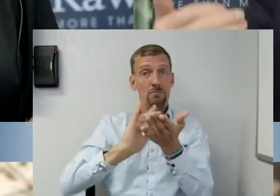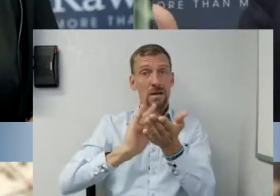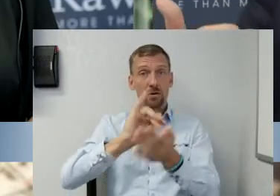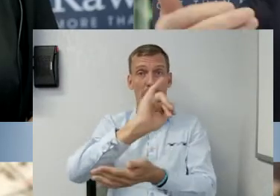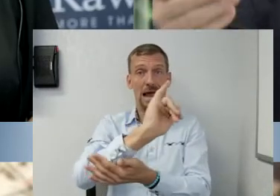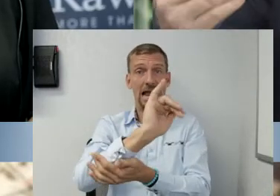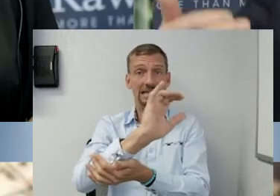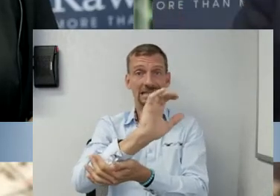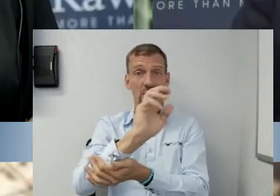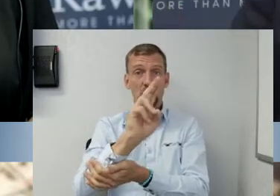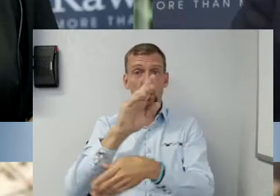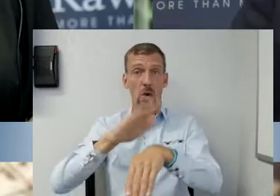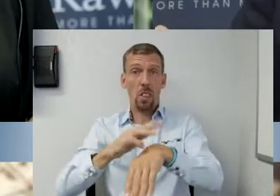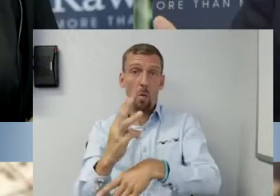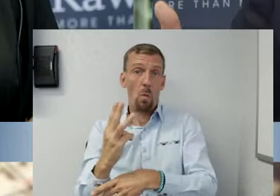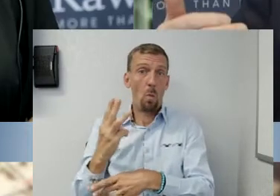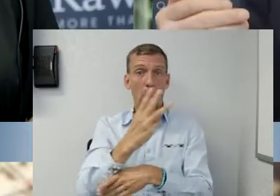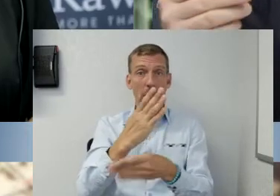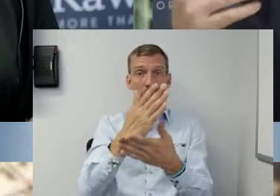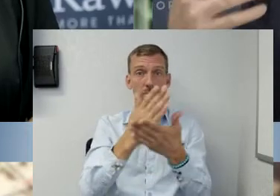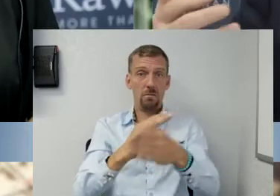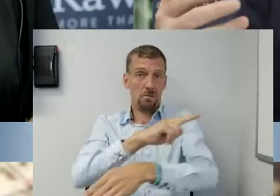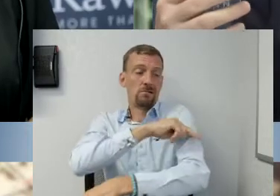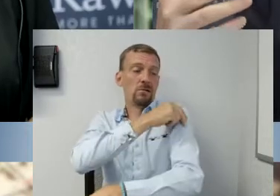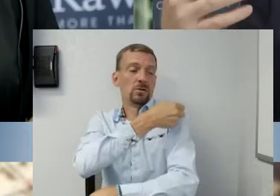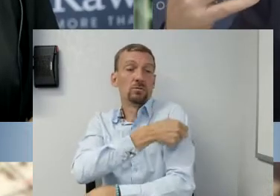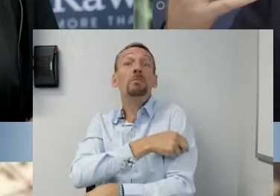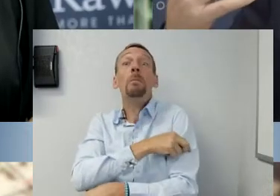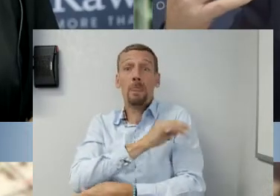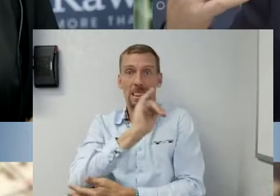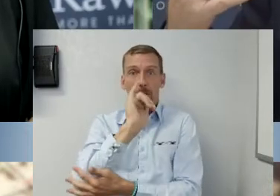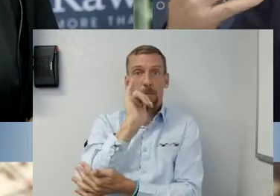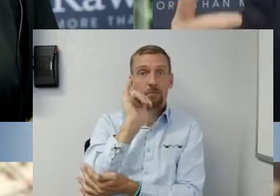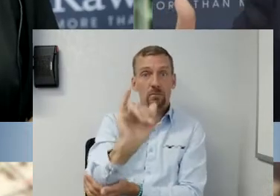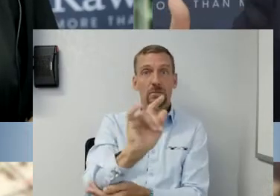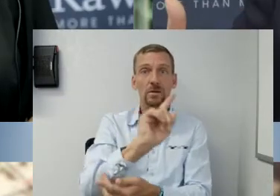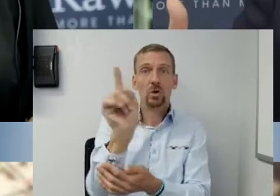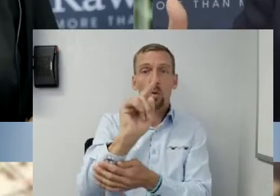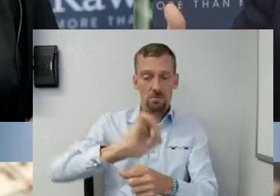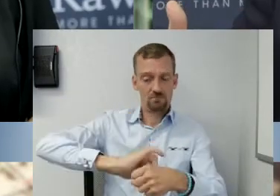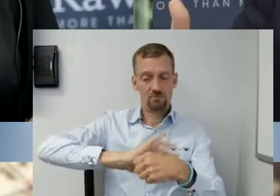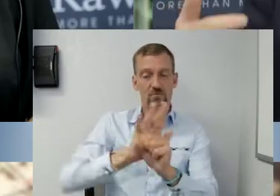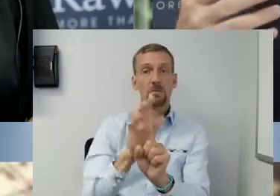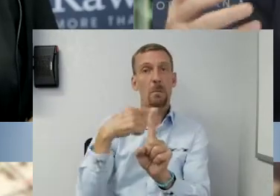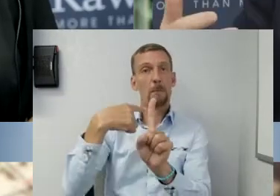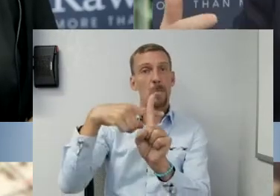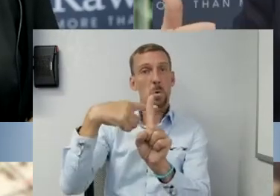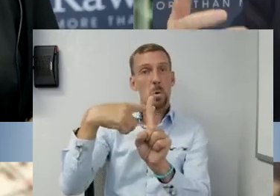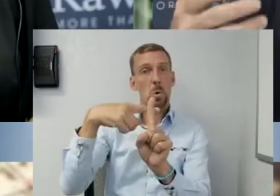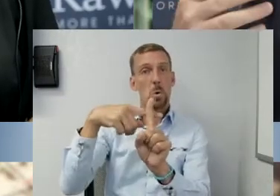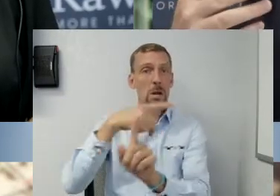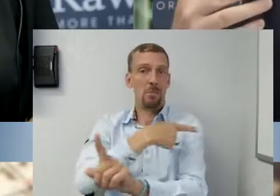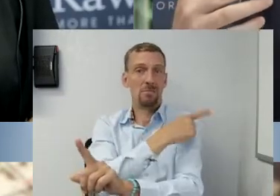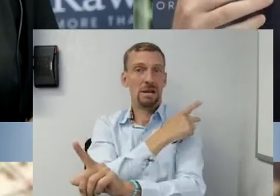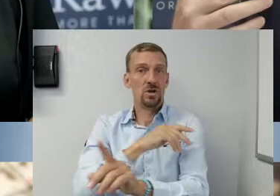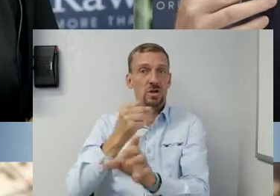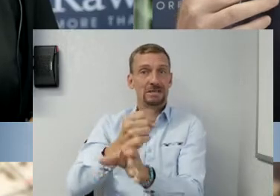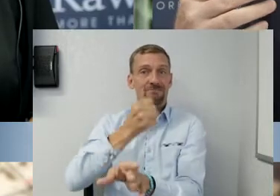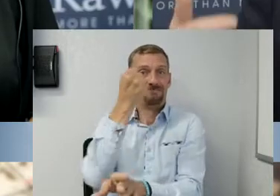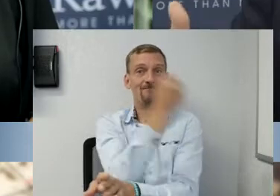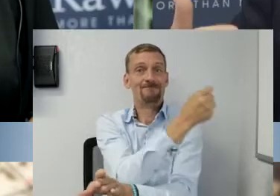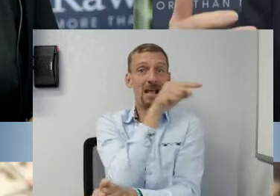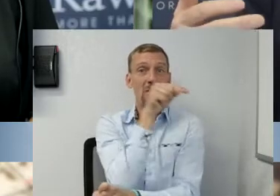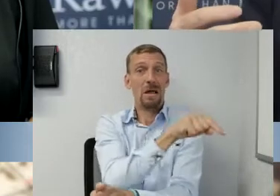the west side of the hospital. That's where those COVID positive patients are being placed. So